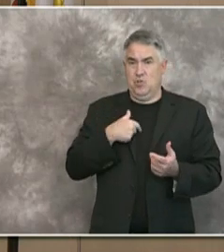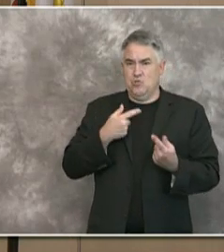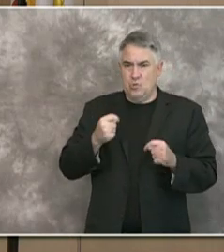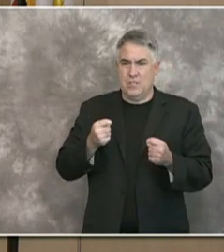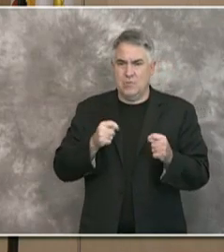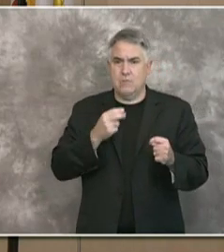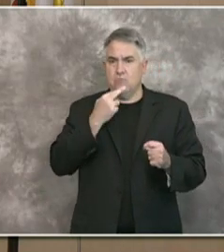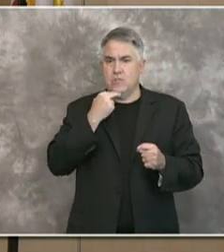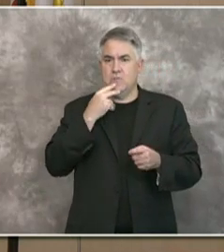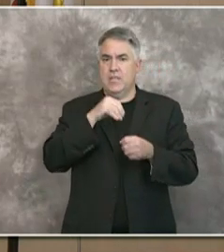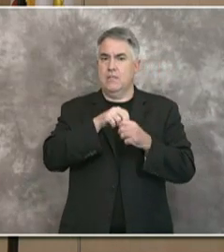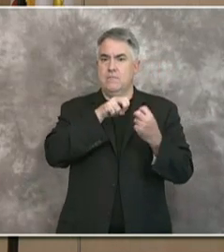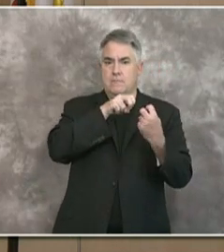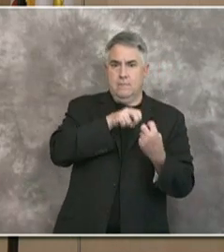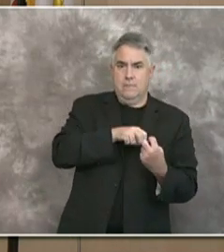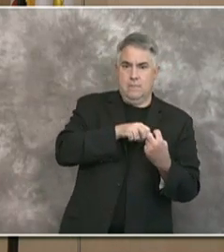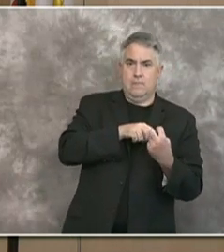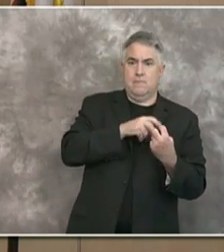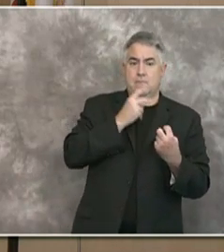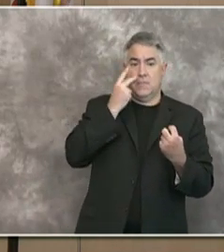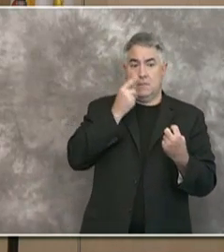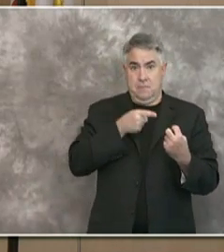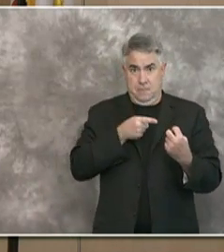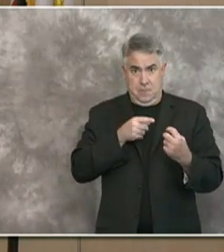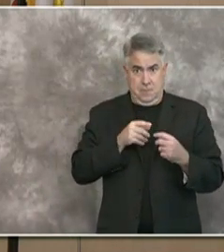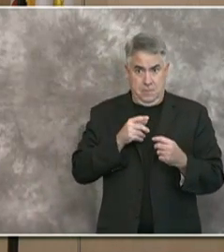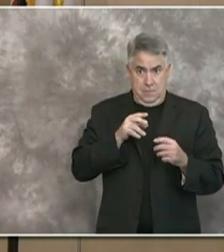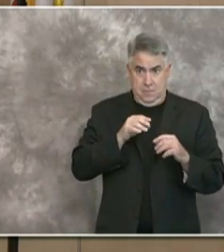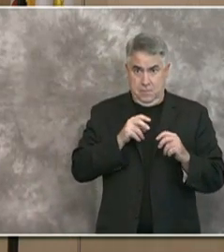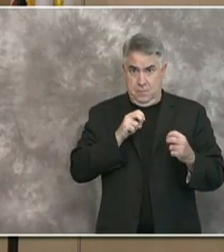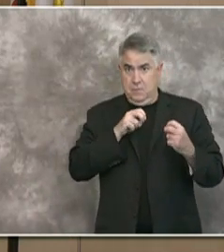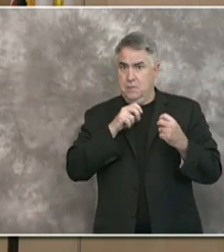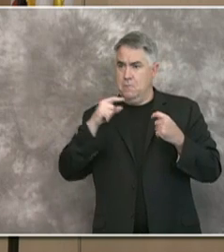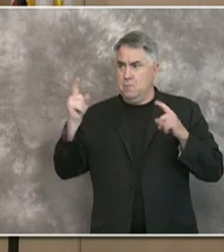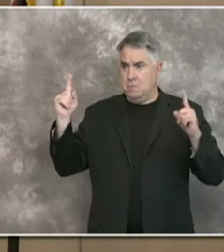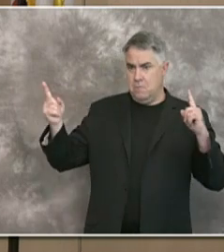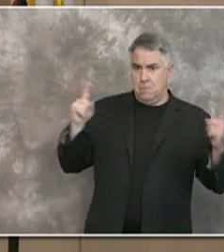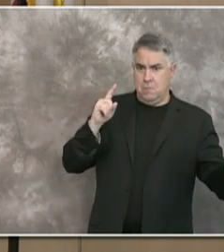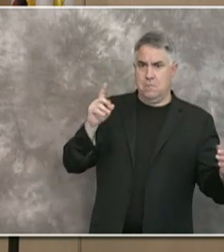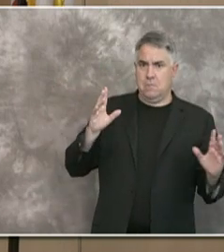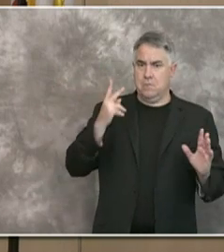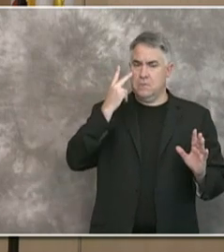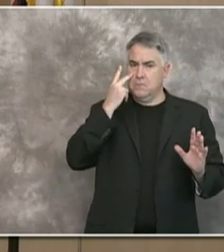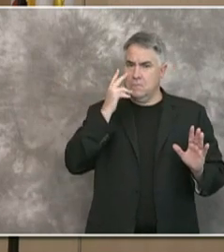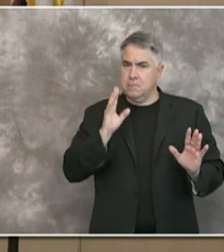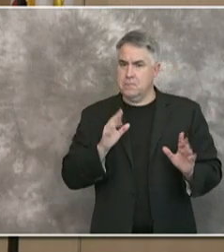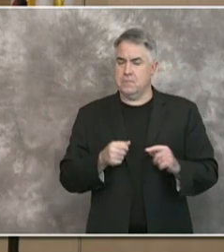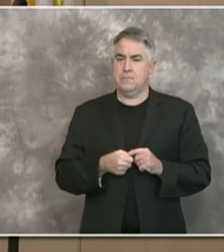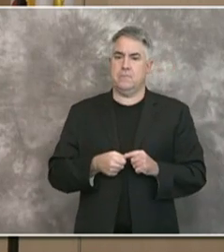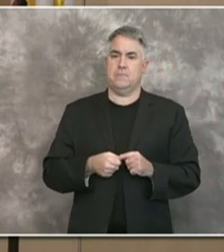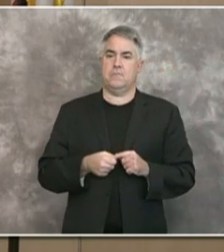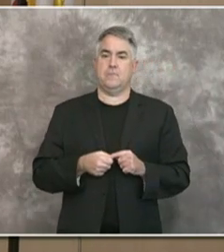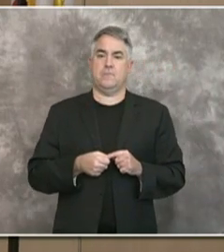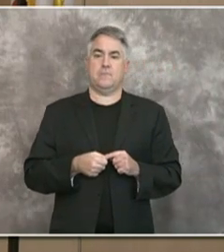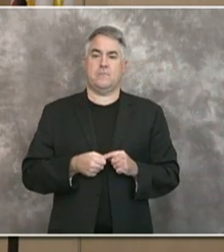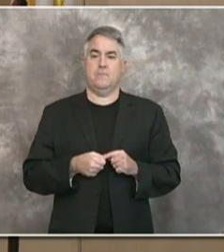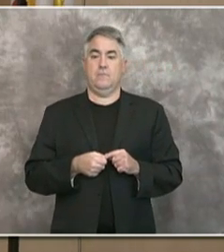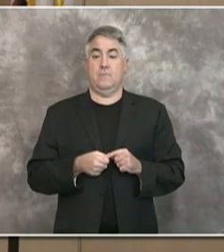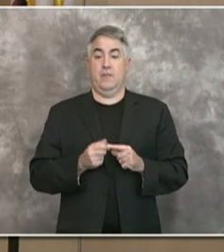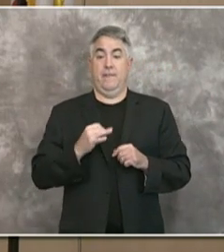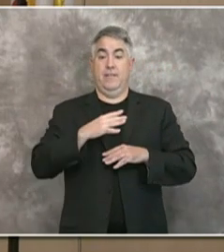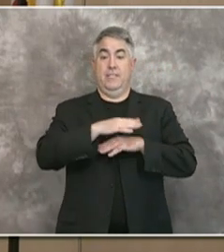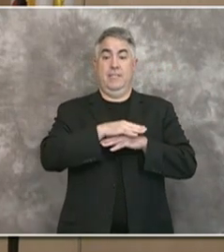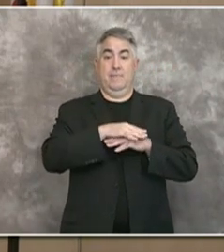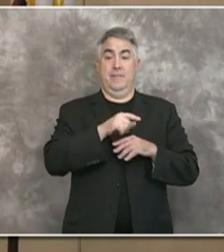dining, with 6 feet separation of all of the other tables. So, and if a table cannot